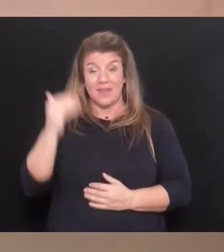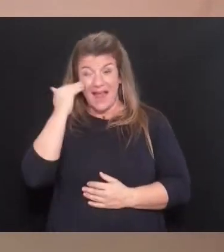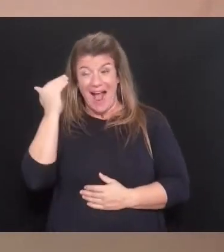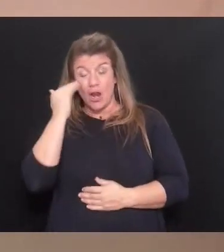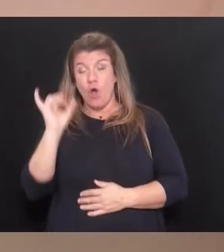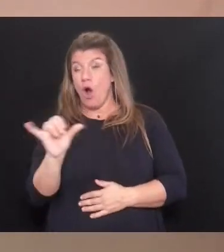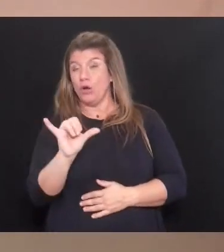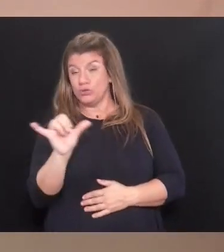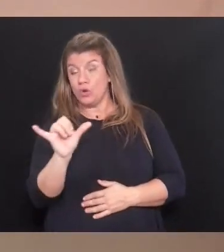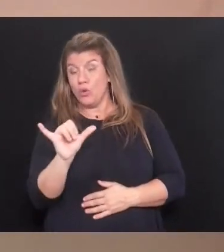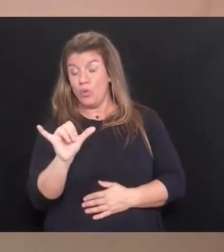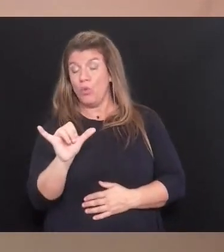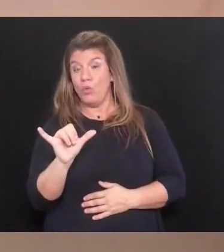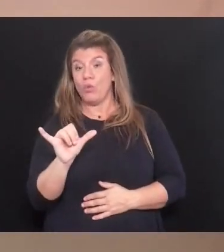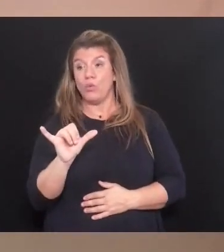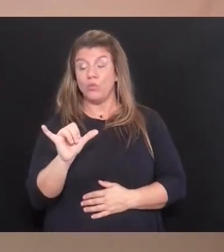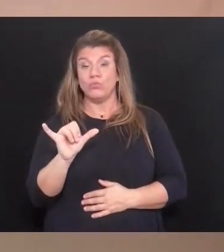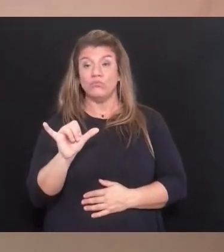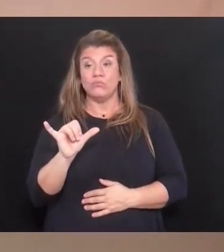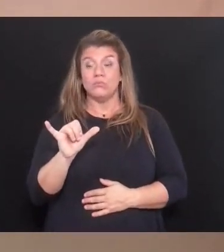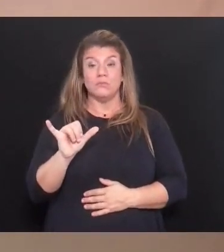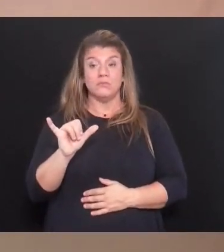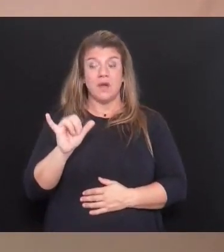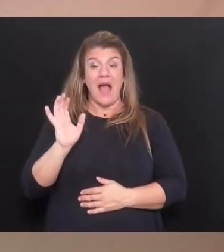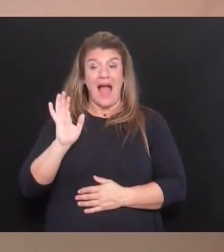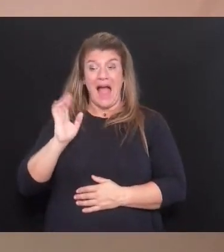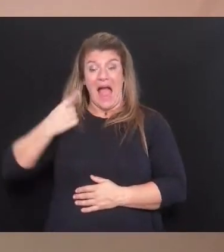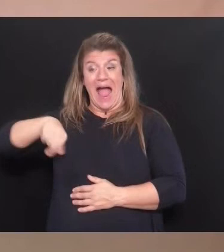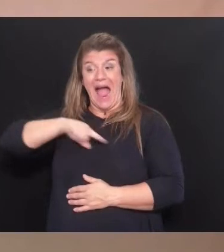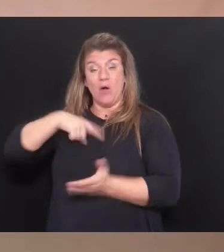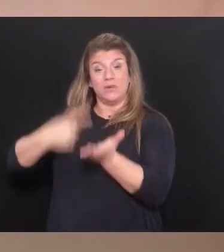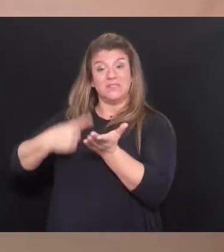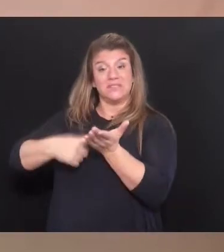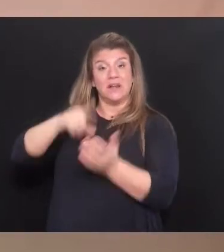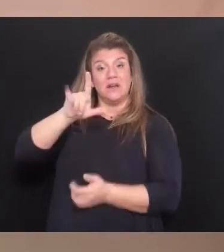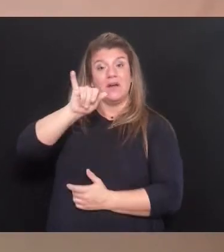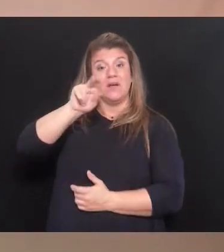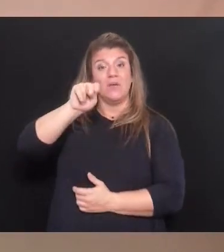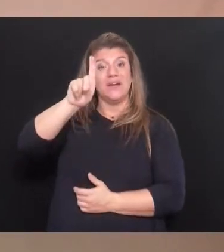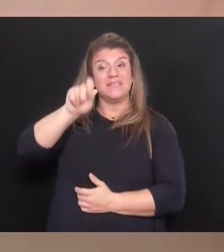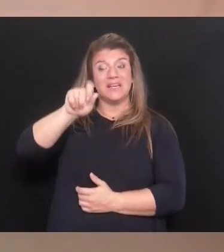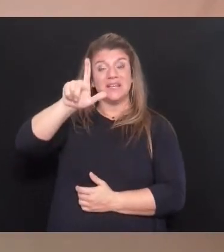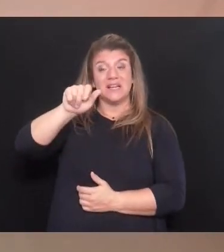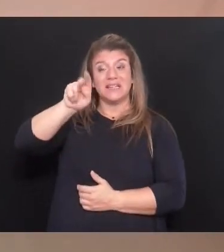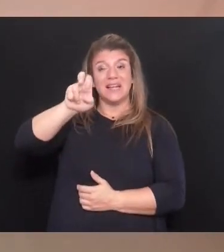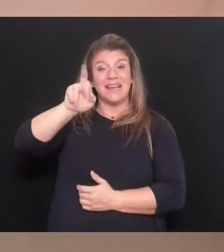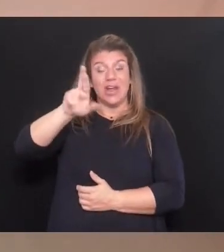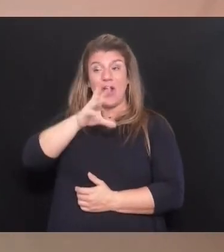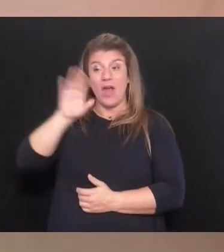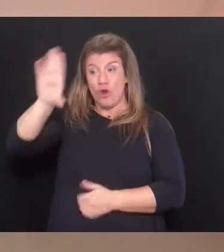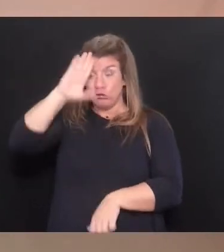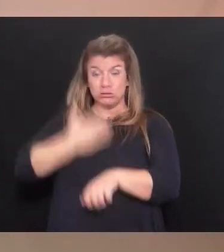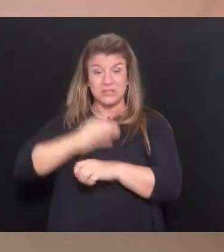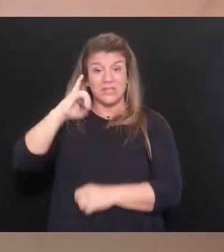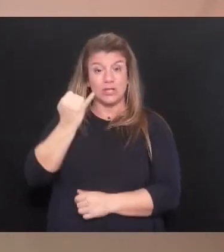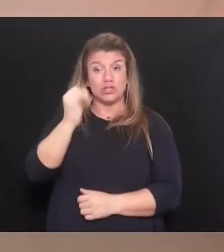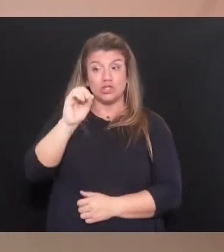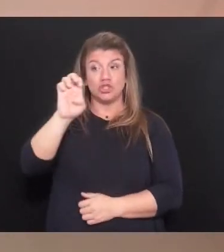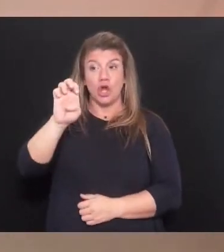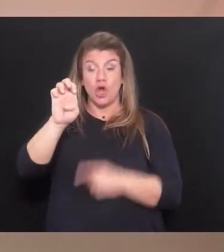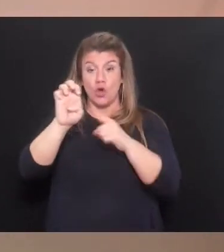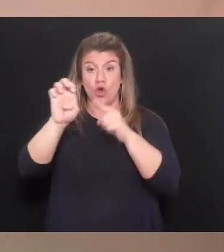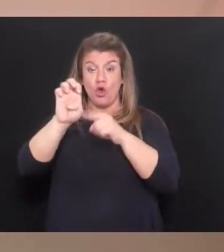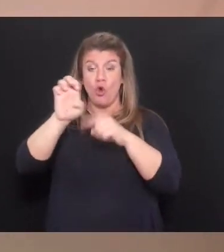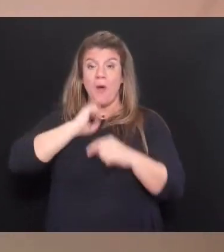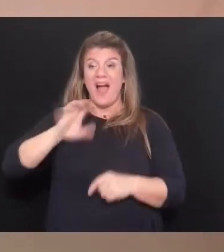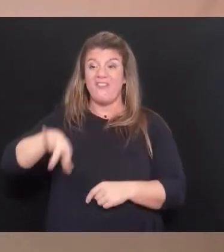too that our discussions with Linda Lanier and her son Joe, who I found